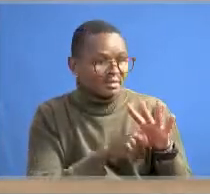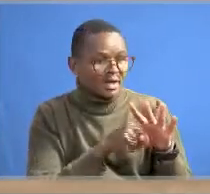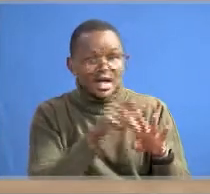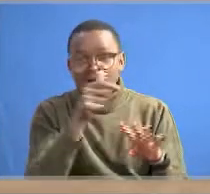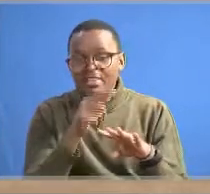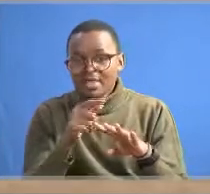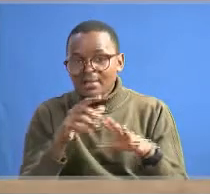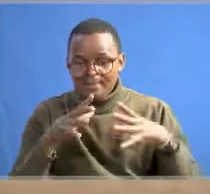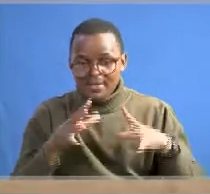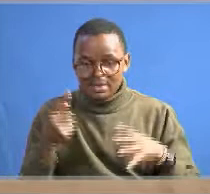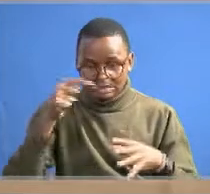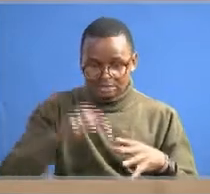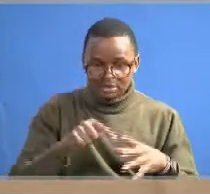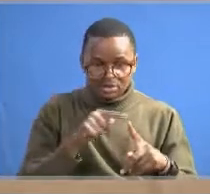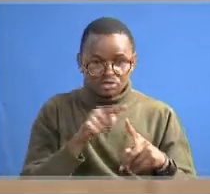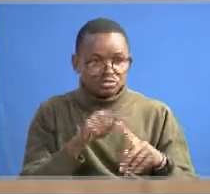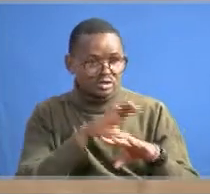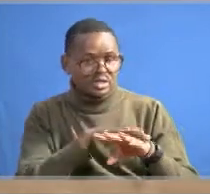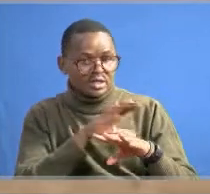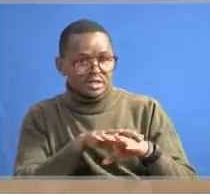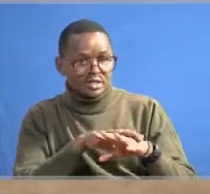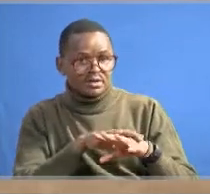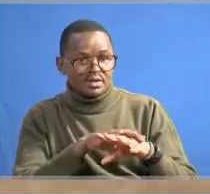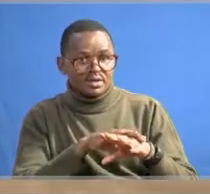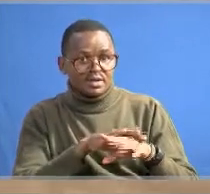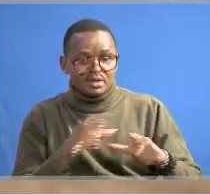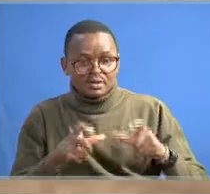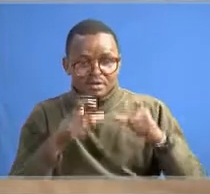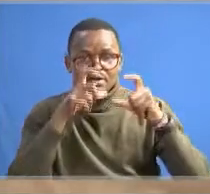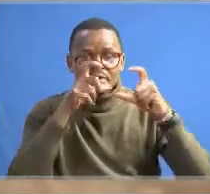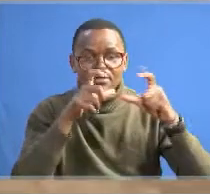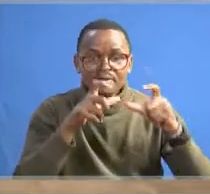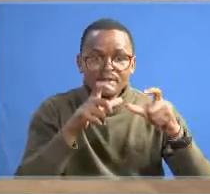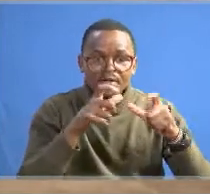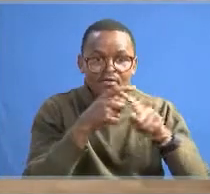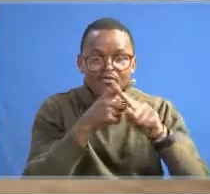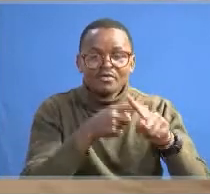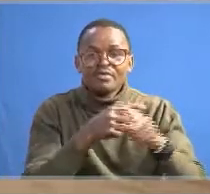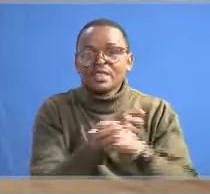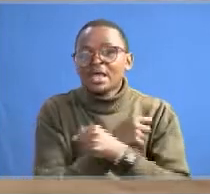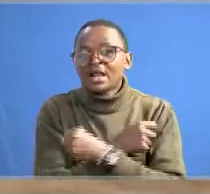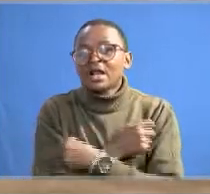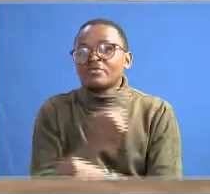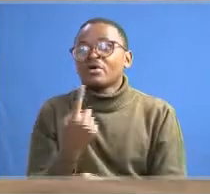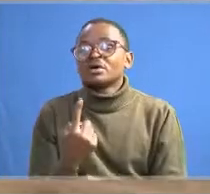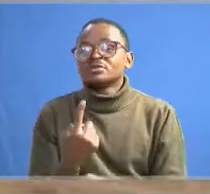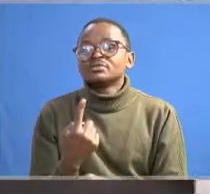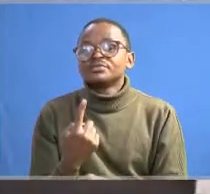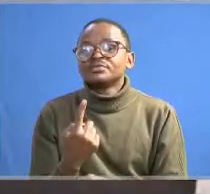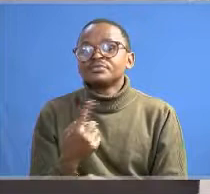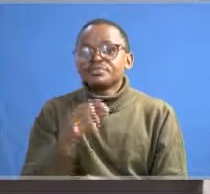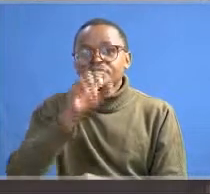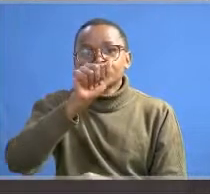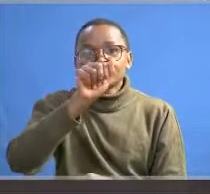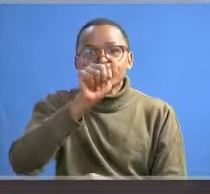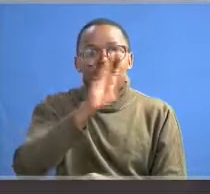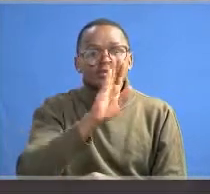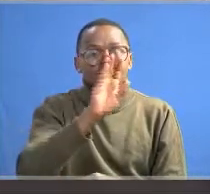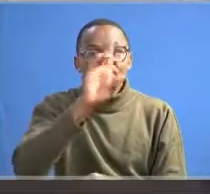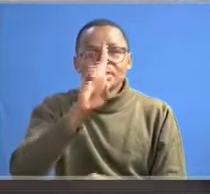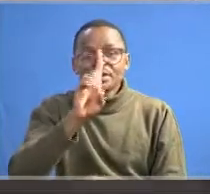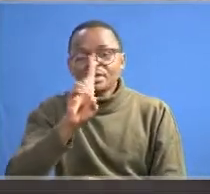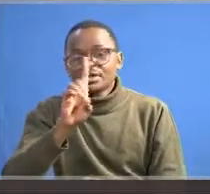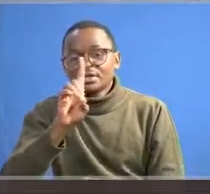other people come in just to get gifts such as custom toys or artwork for their loved ones. AB3D was started